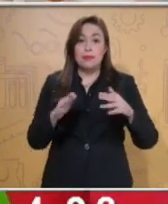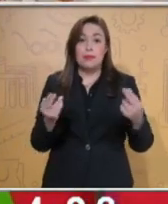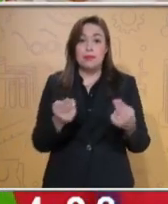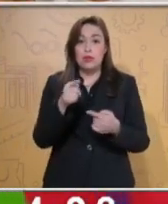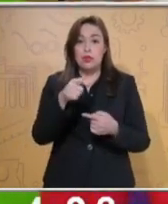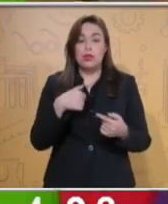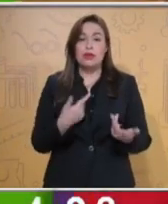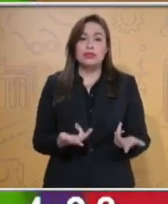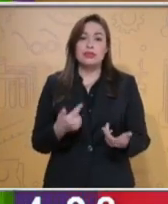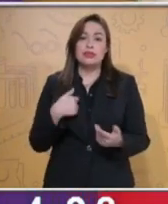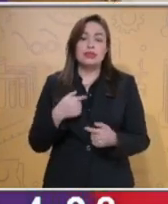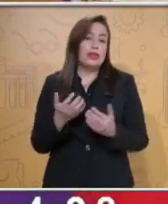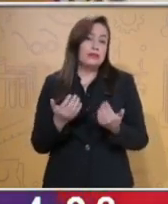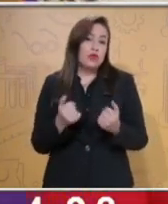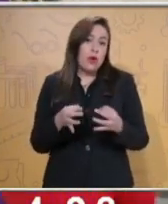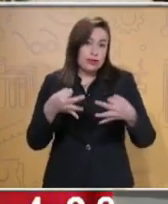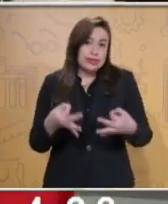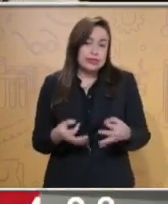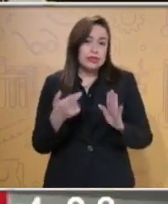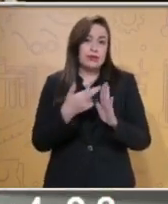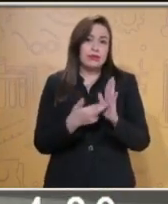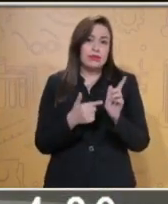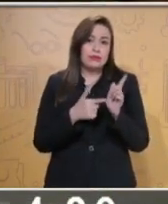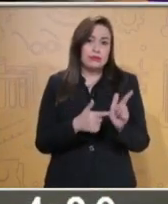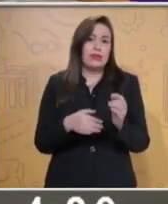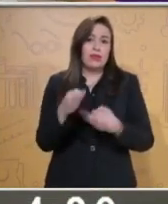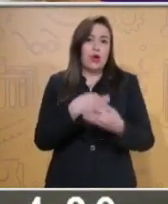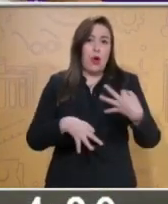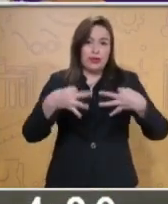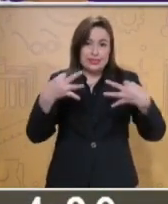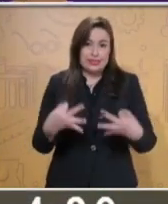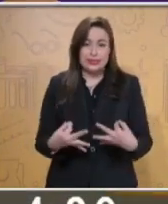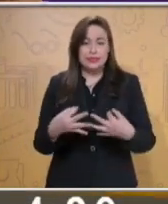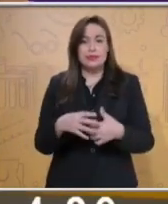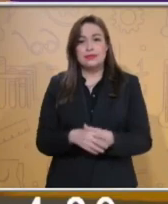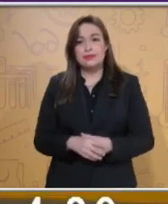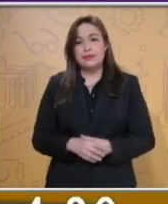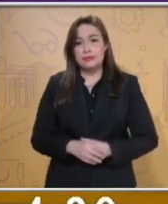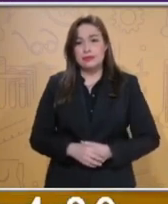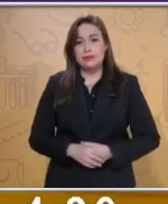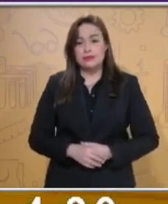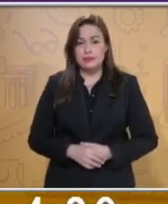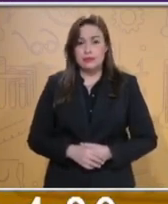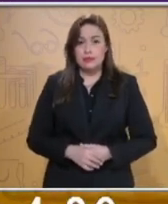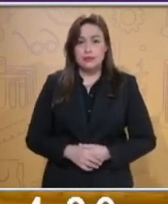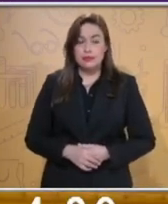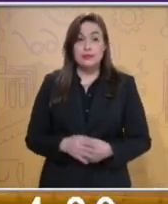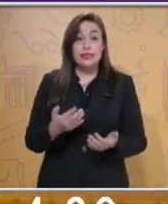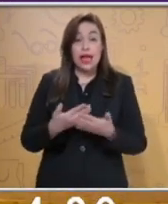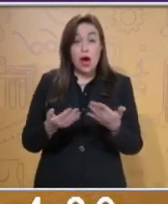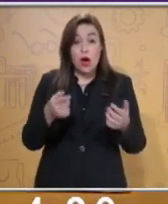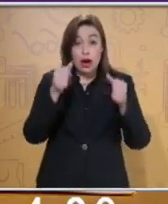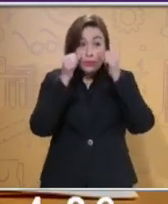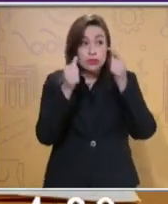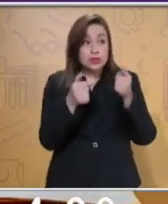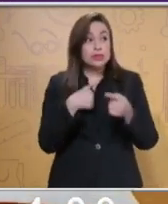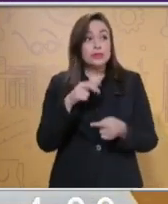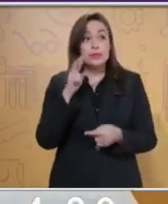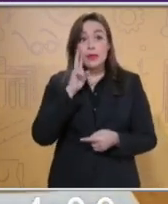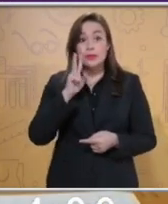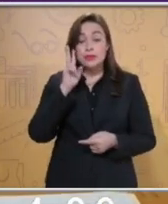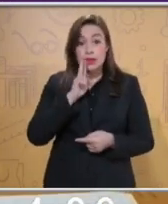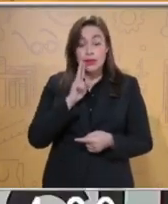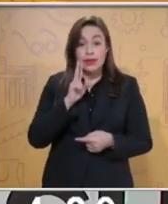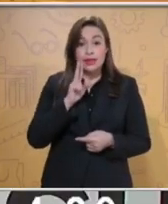or frames are. Now, pay attention. We're going to talk about the gooders. Yesterday,